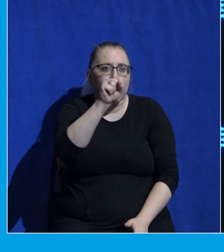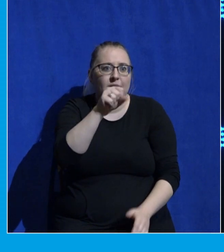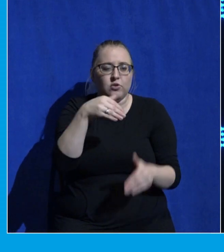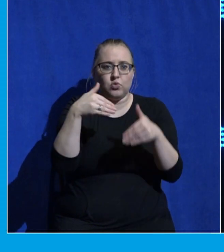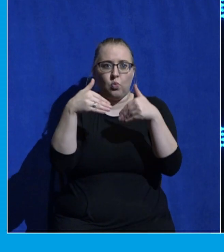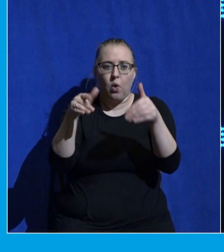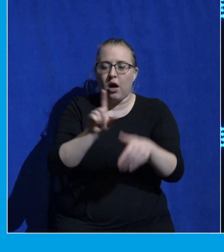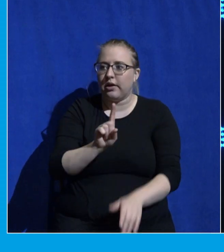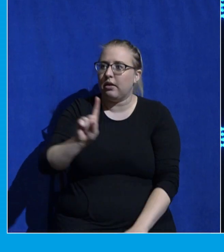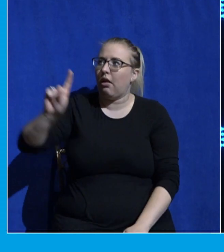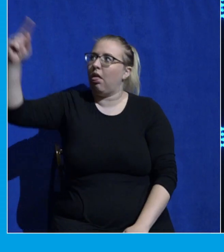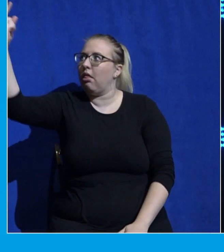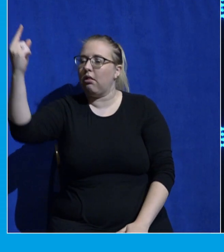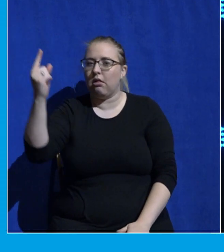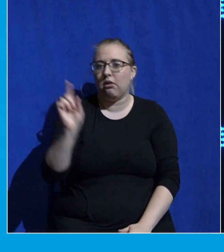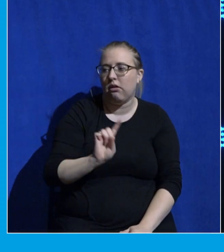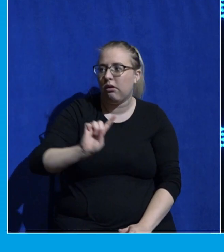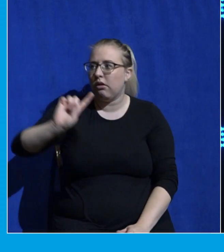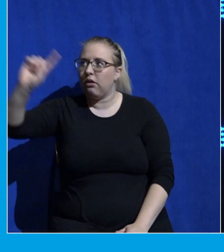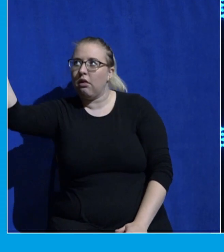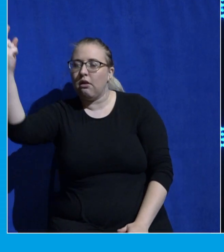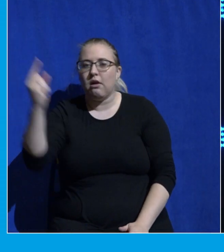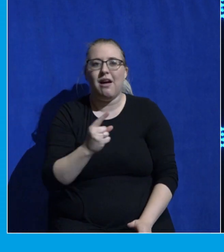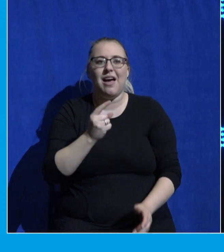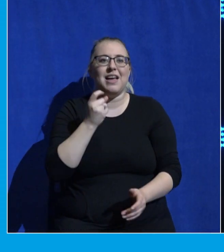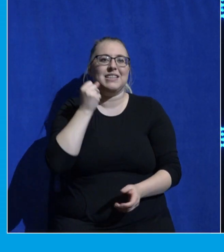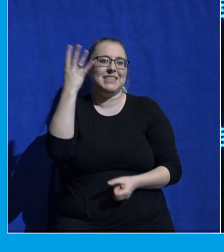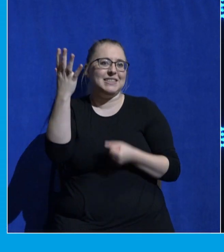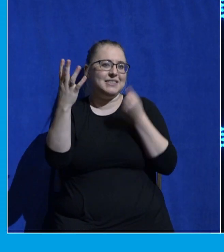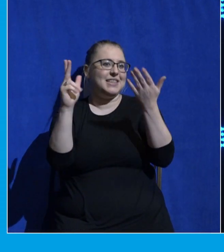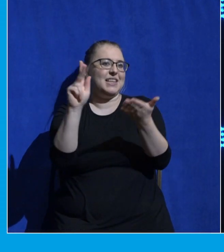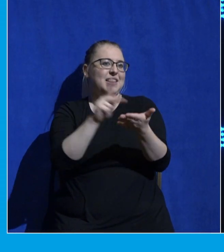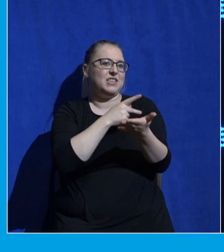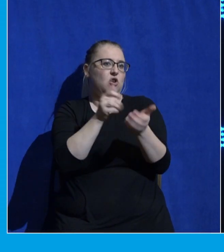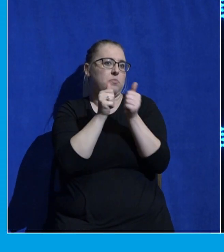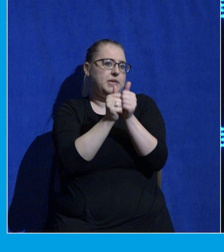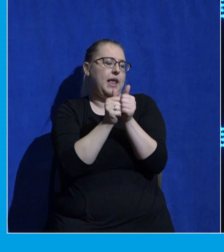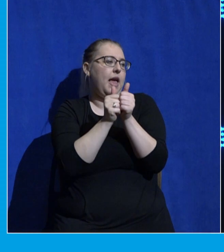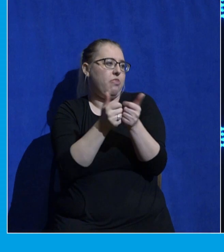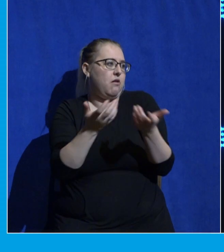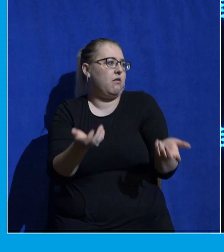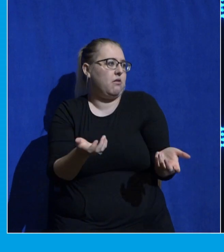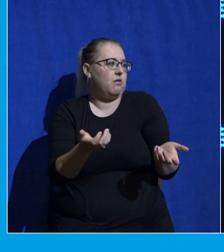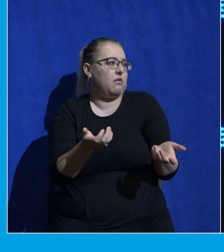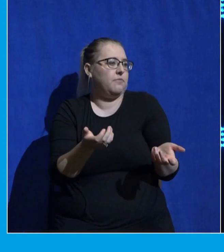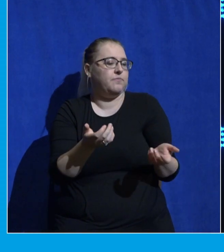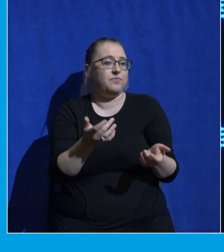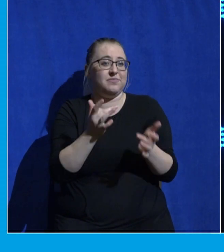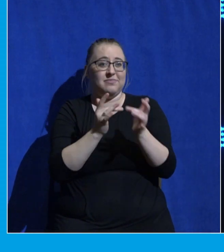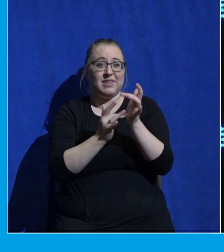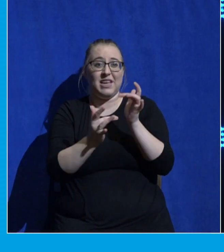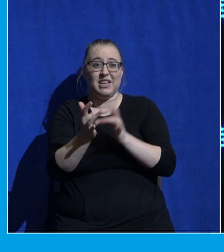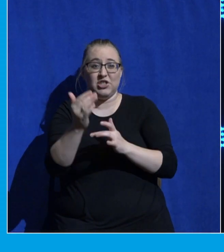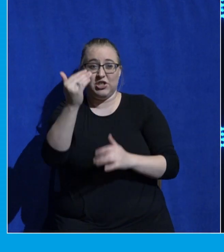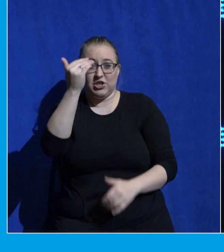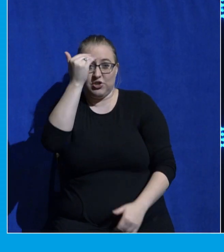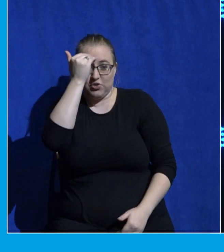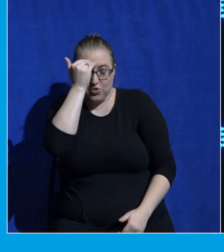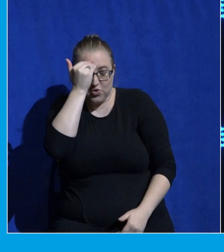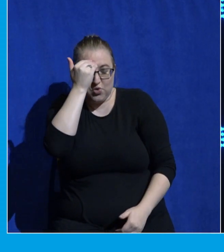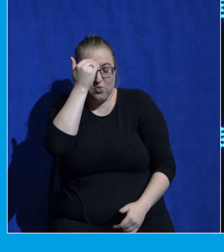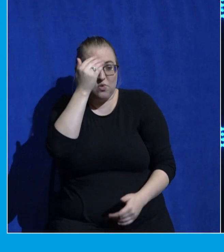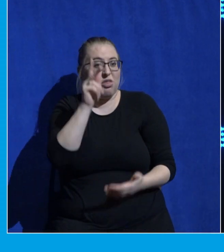mountain, singing these psalms as he headed to Jerusalem to worship his Father. You see, Jesus knew these